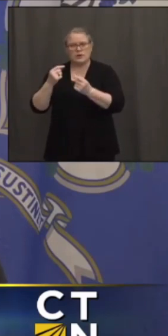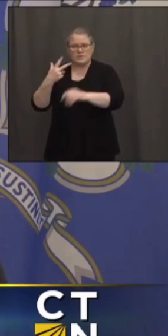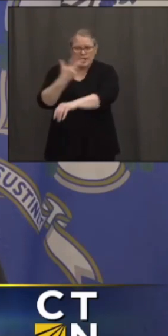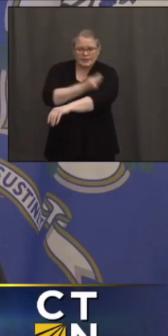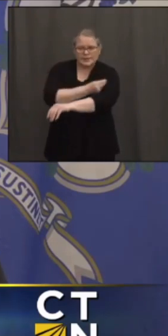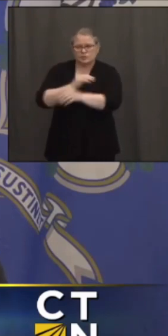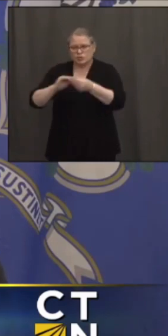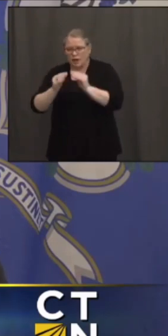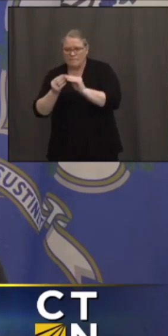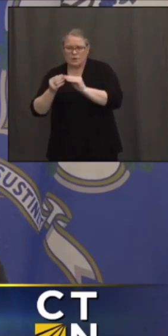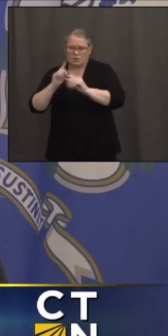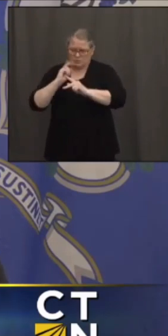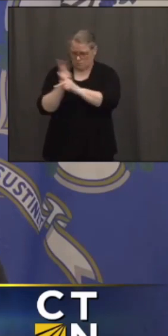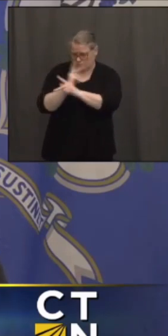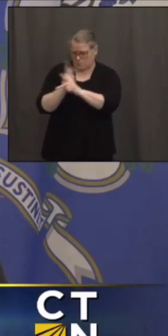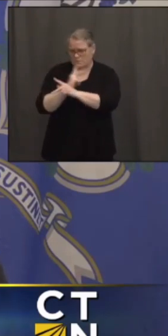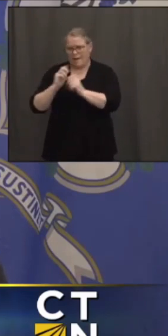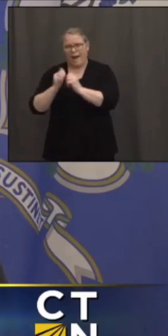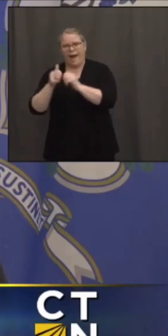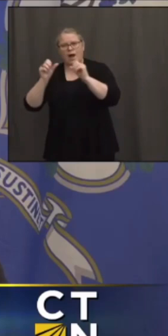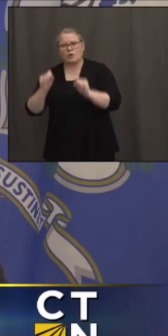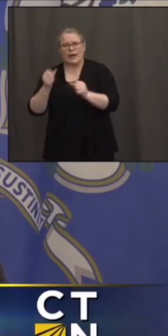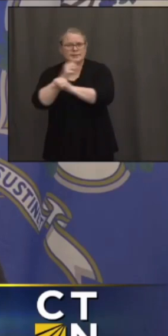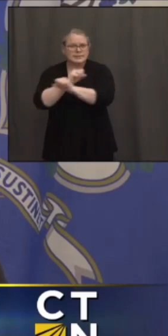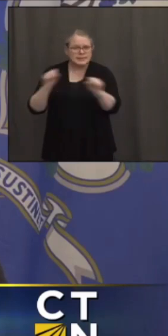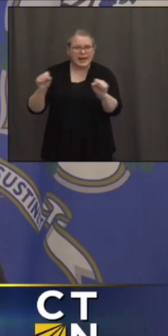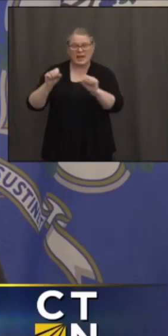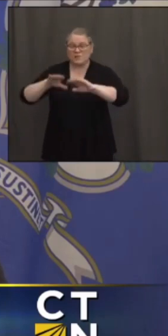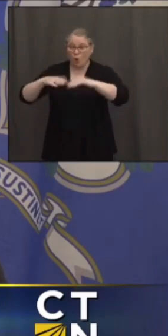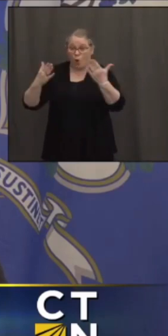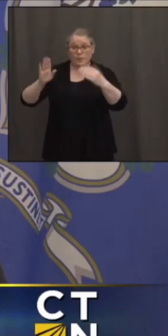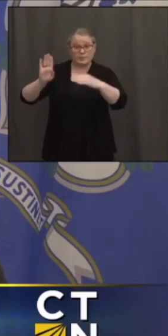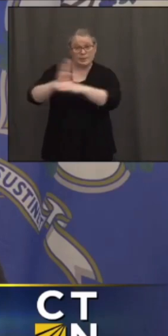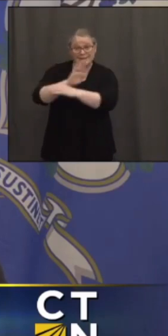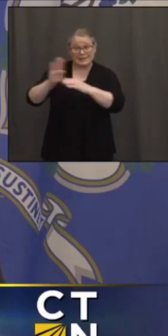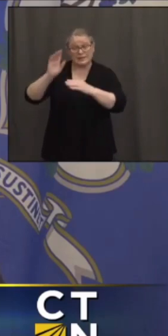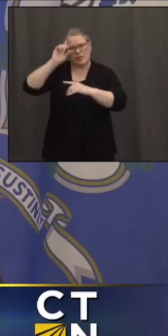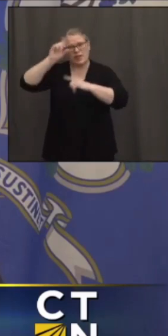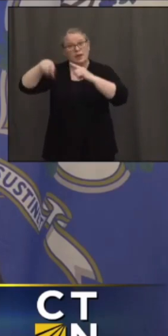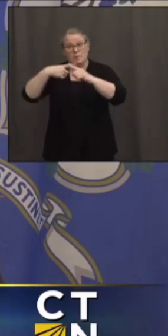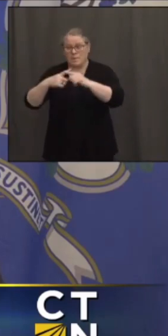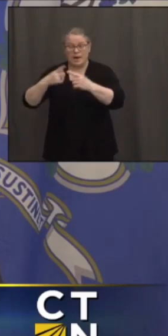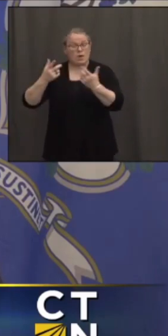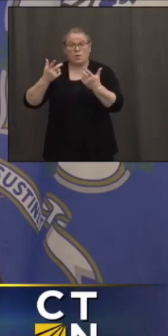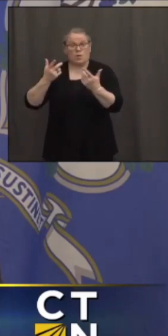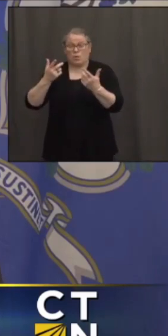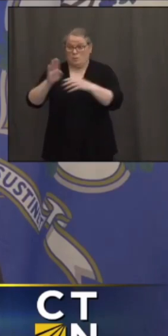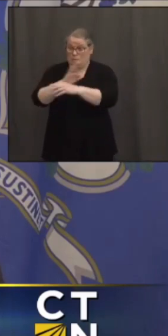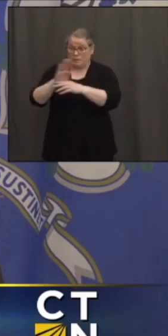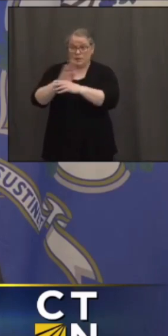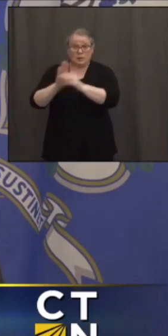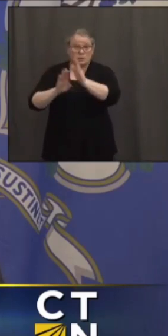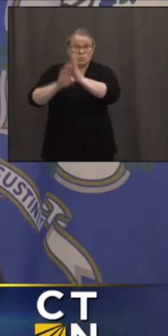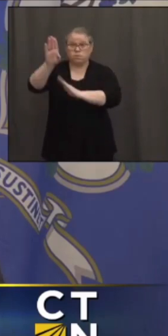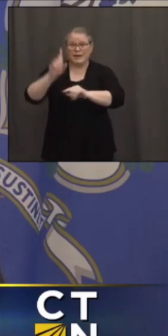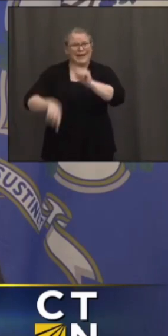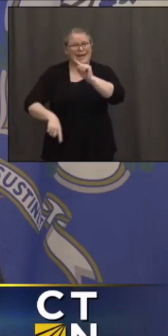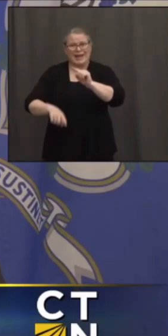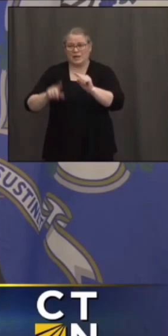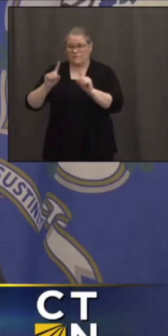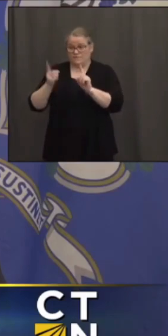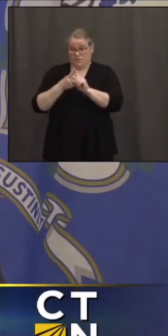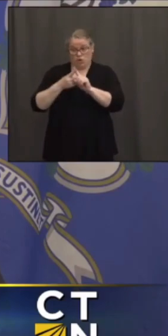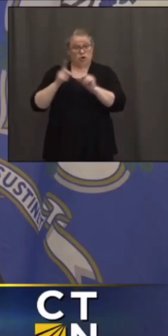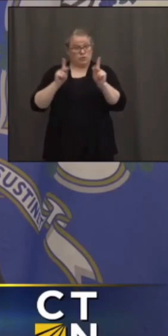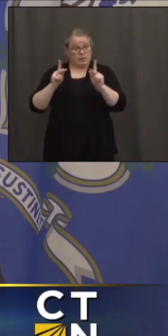safely, and think about the economy, and knowing that the economy is never going to come back unless public health is front and center, and we wanted to get